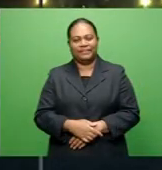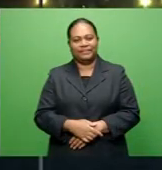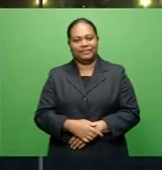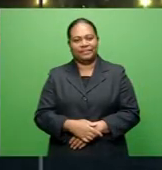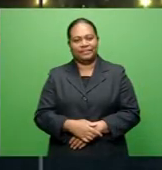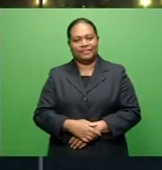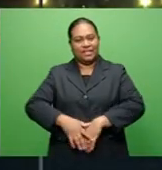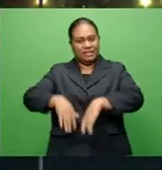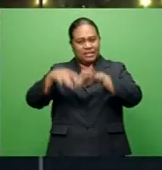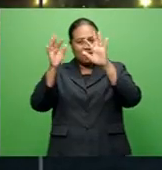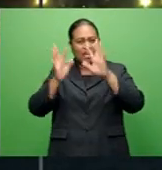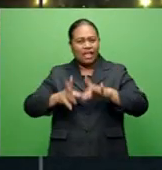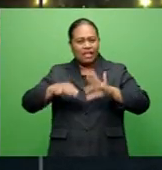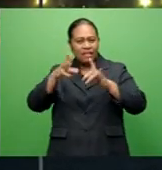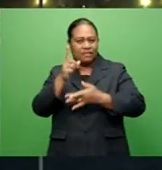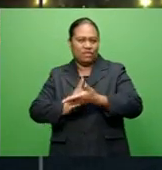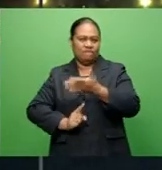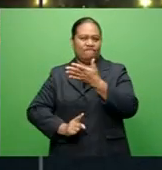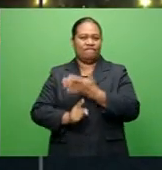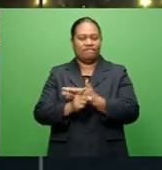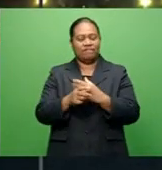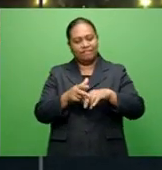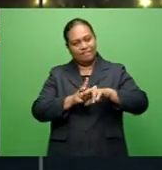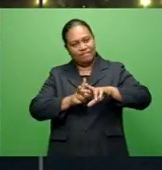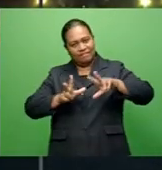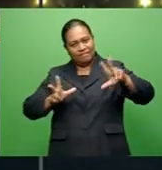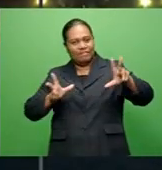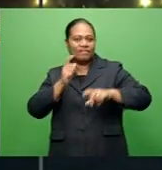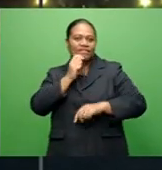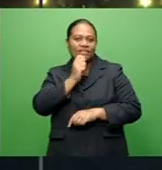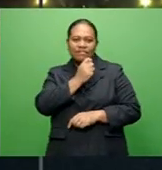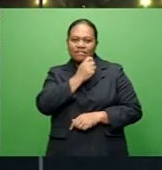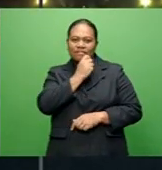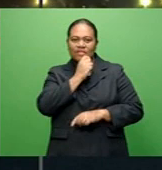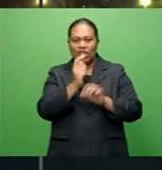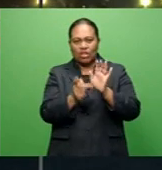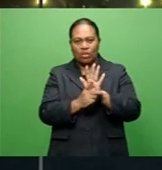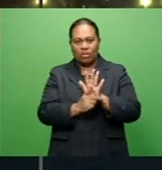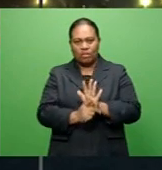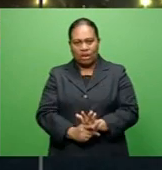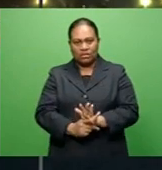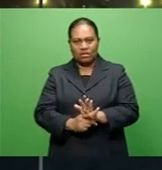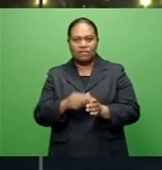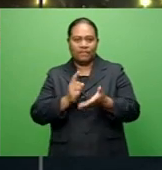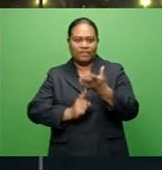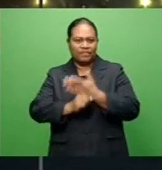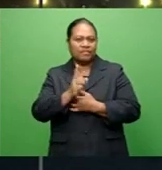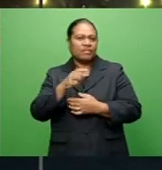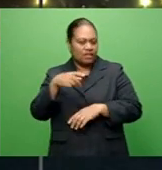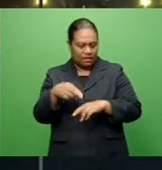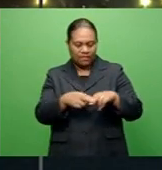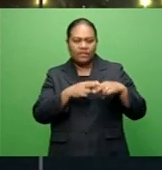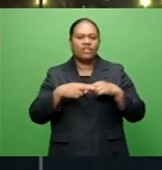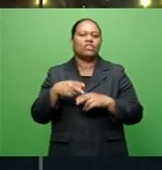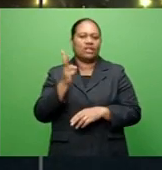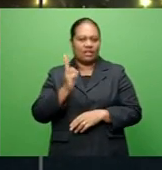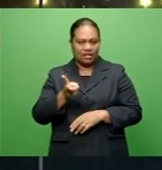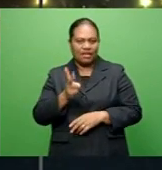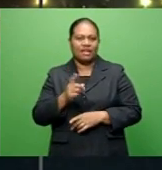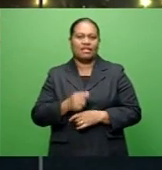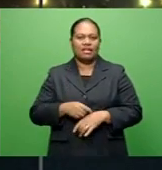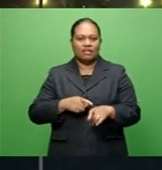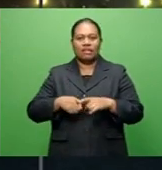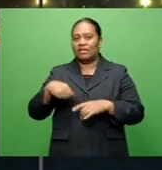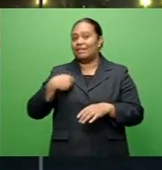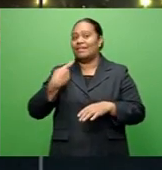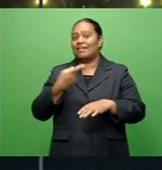A heavy rain alert is in effect for Vanuatu and Taveuni. Low pressure to the north of Fiji is expected to bring rain to most parts of the country over